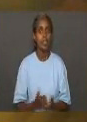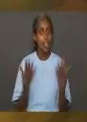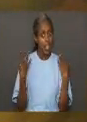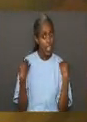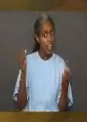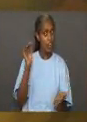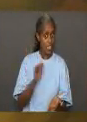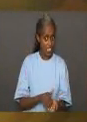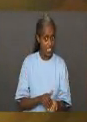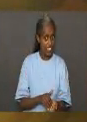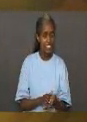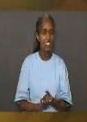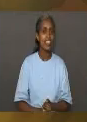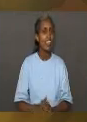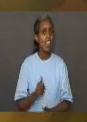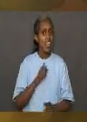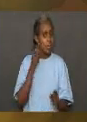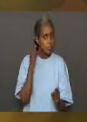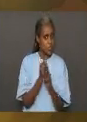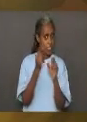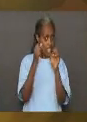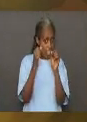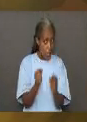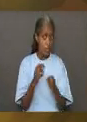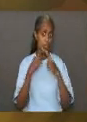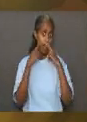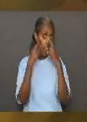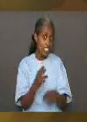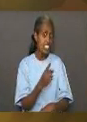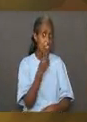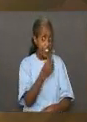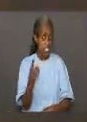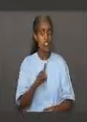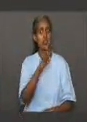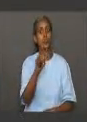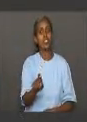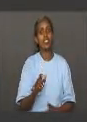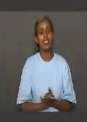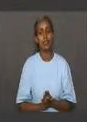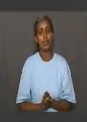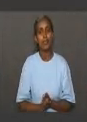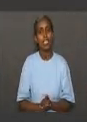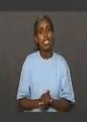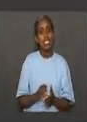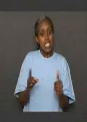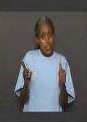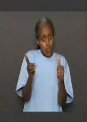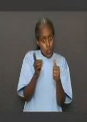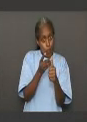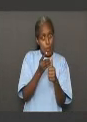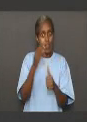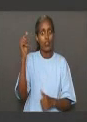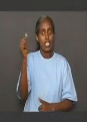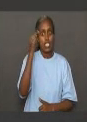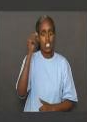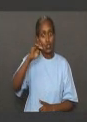Hello again. I'm sure you were able to answer each question. The domain of the